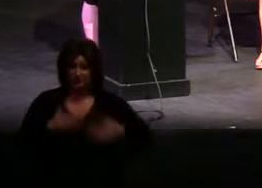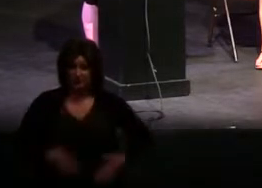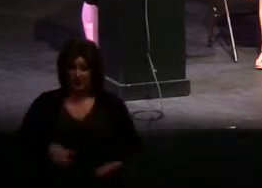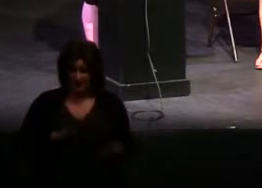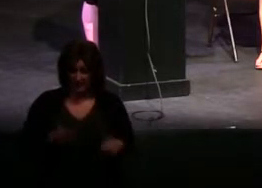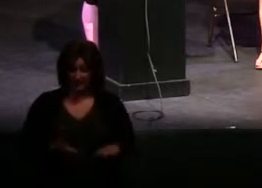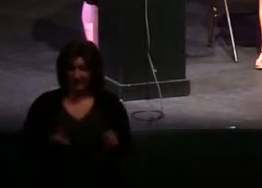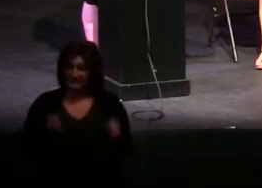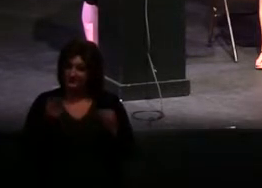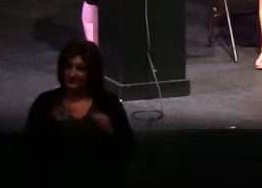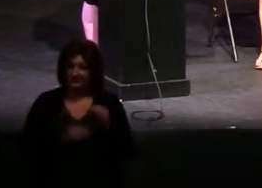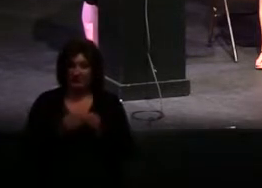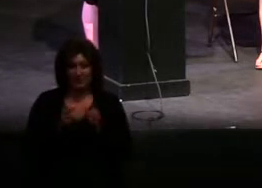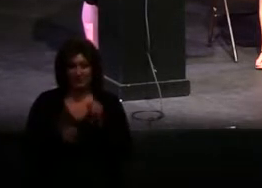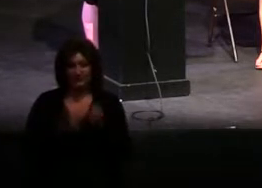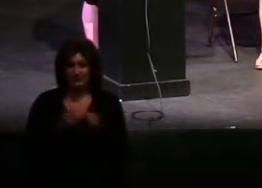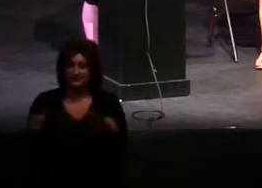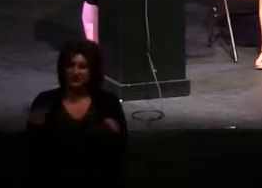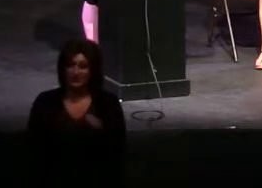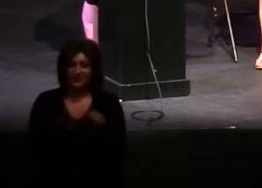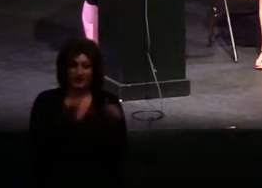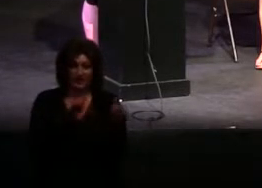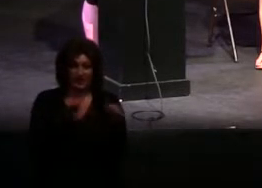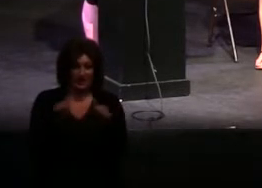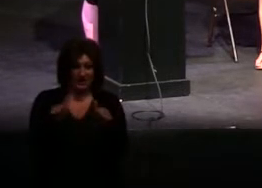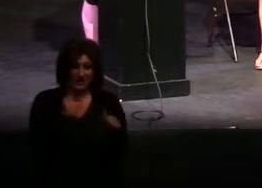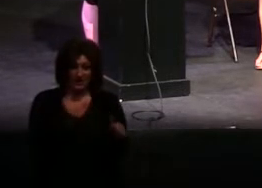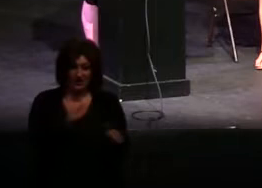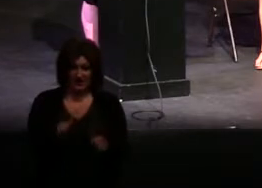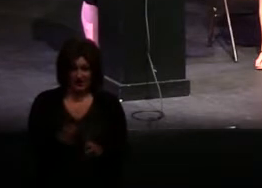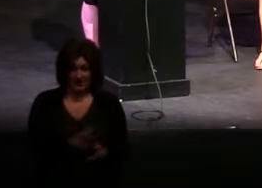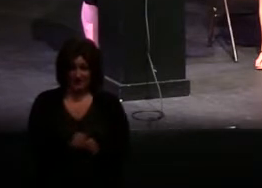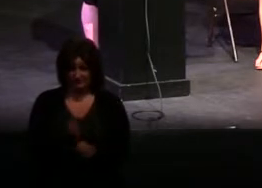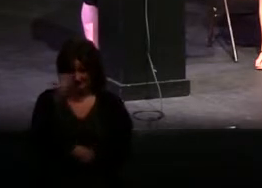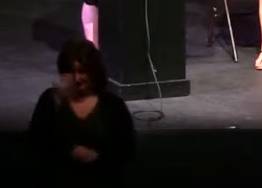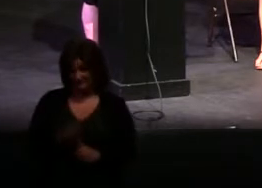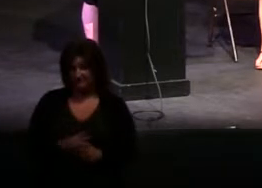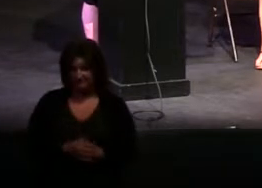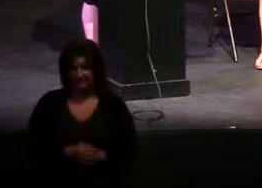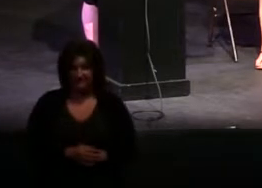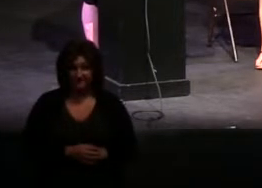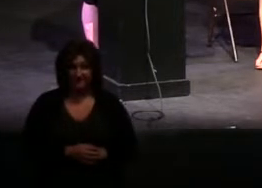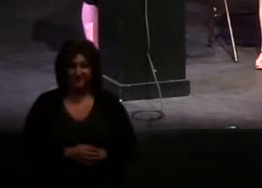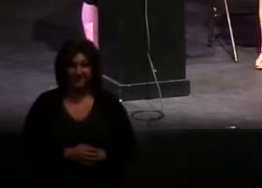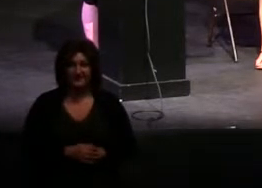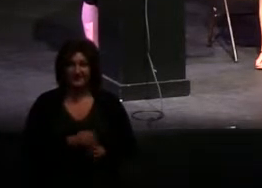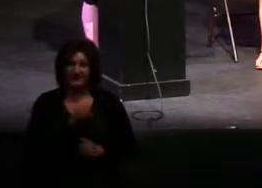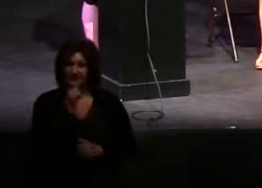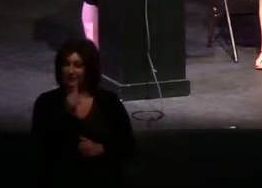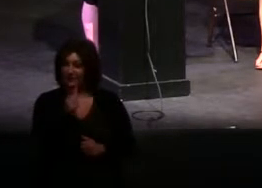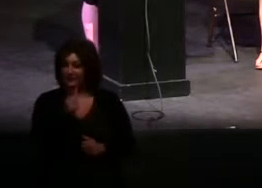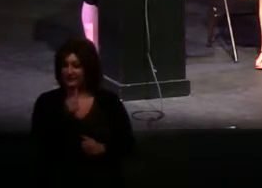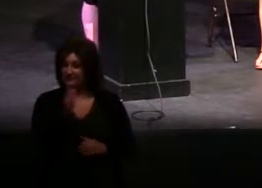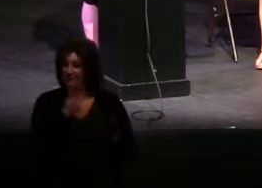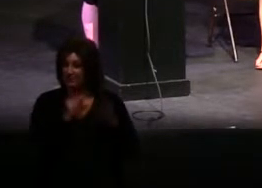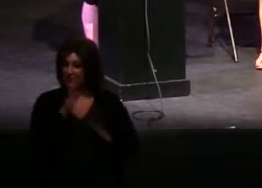several extra years to completely decompose? Father said. That wasn't exactly a concern ranking on the